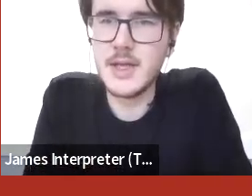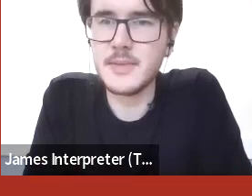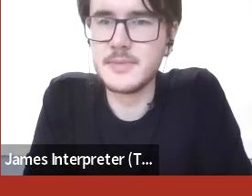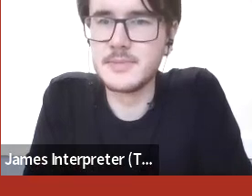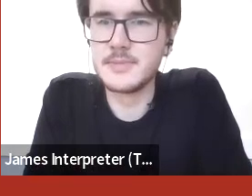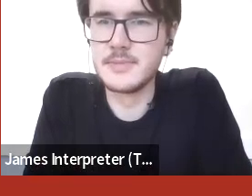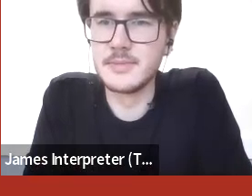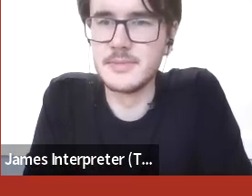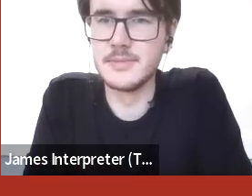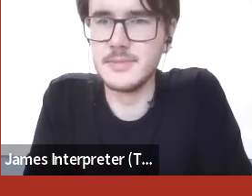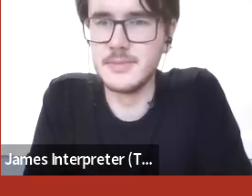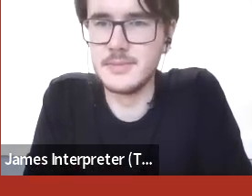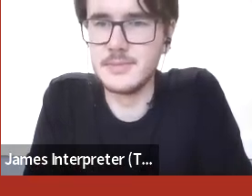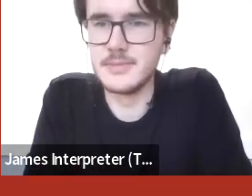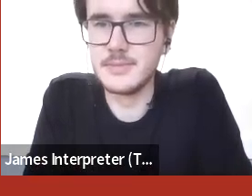T,